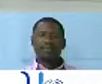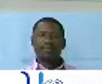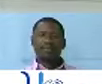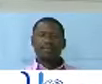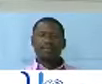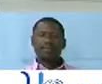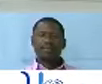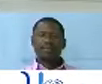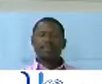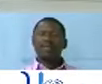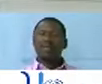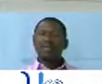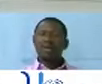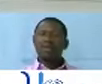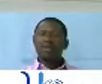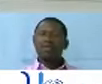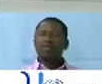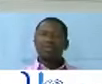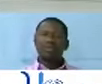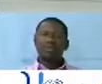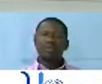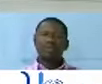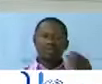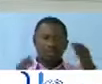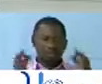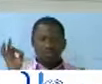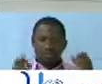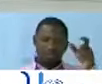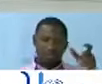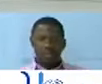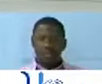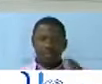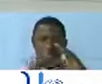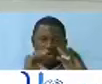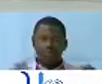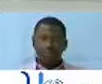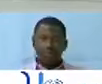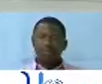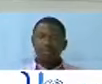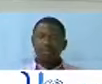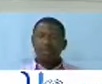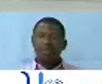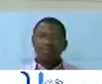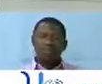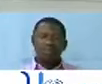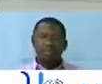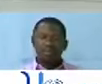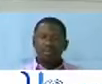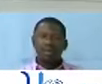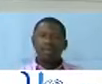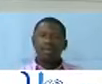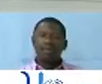being micromanaged by the executive. And to the extent of,